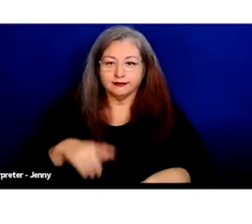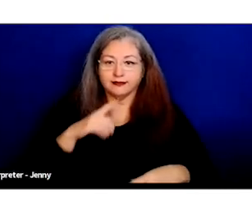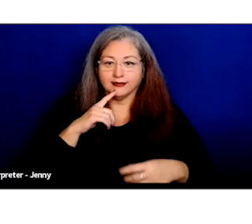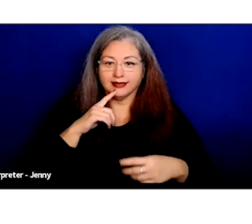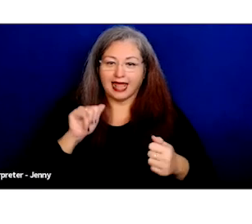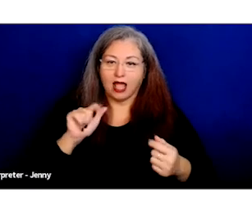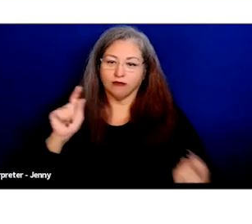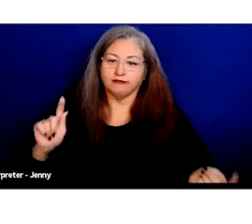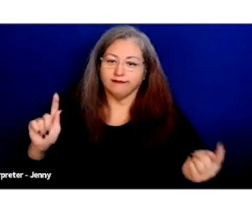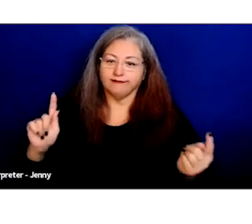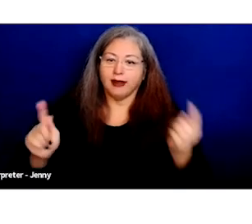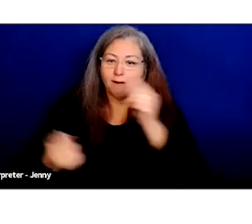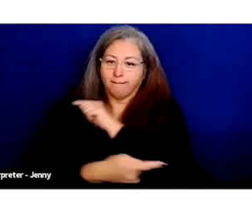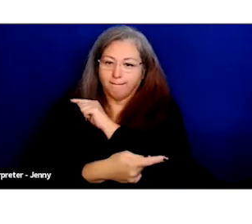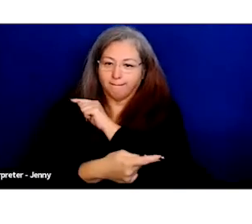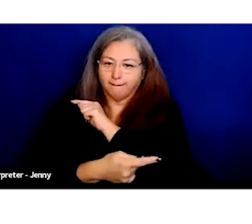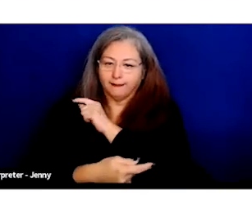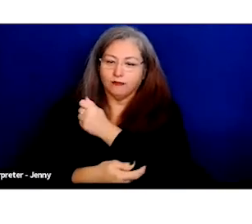can. Whoops.